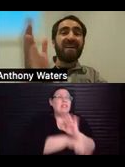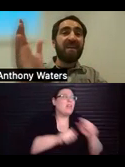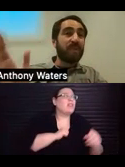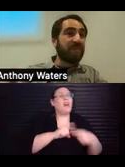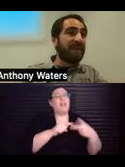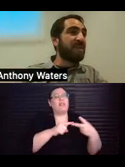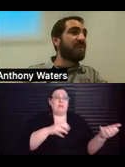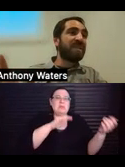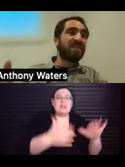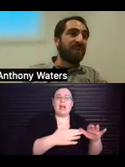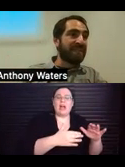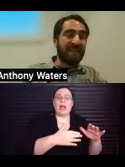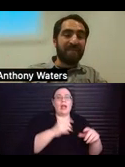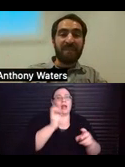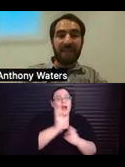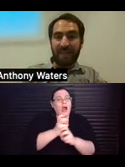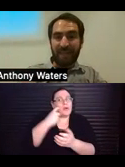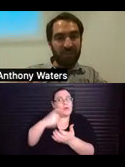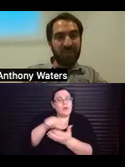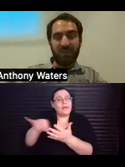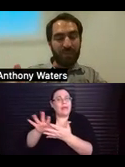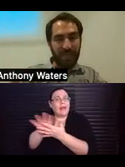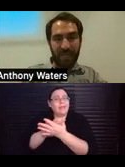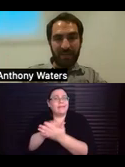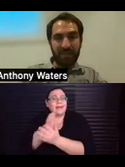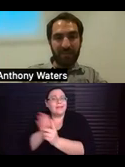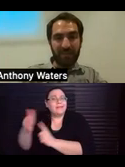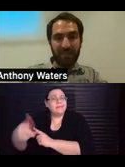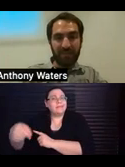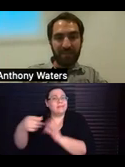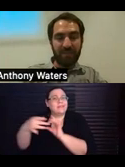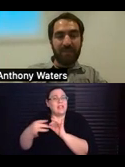die." But sometimes it's those indirect statements like, "I'm just so tired."